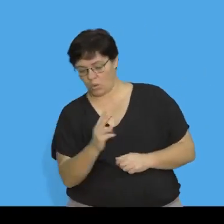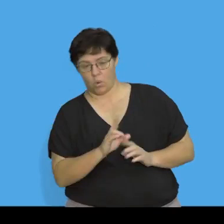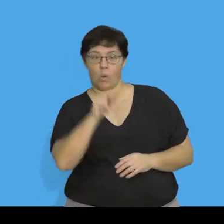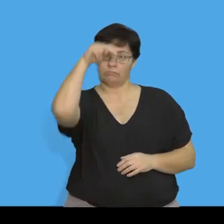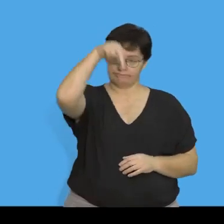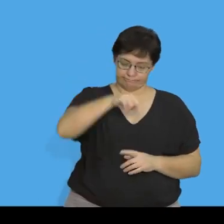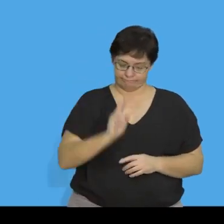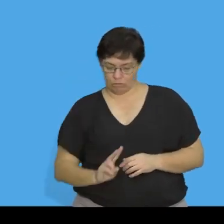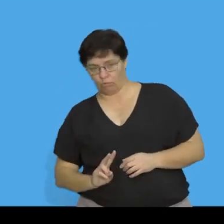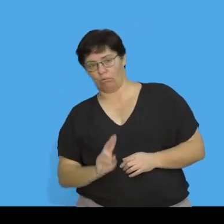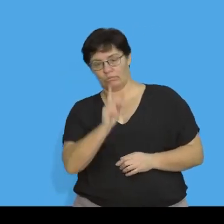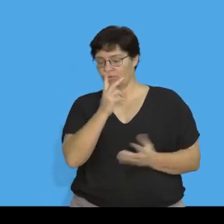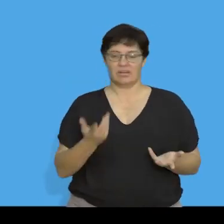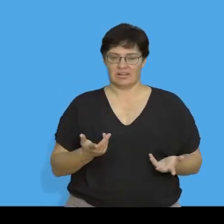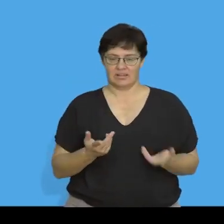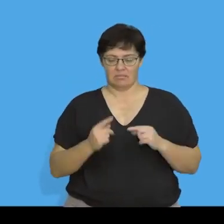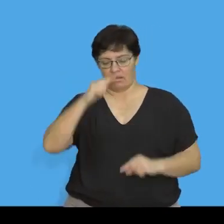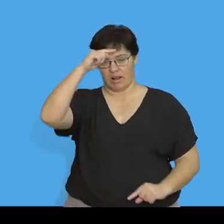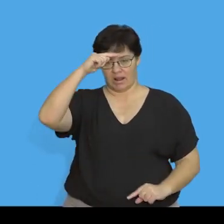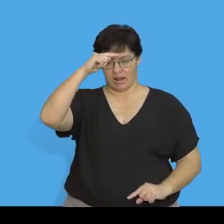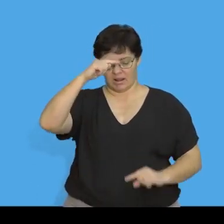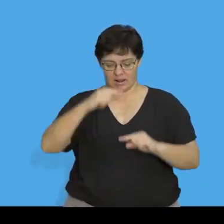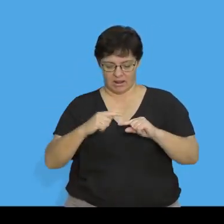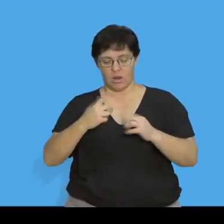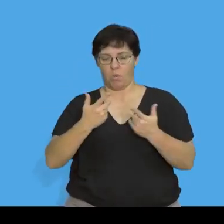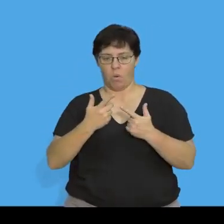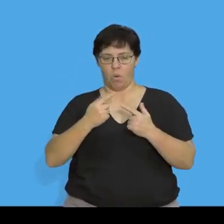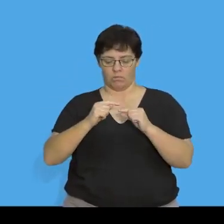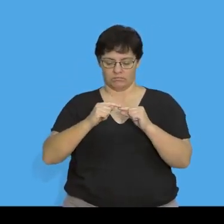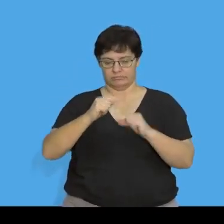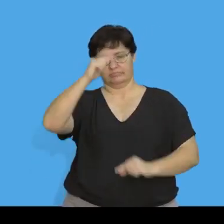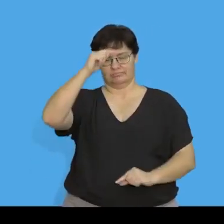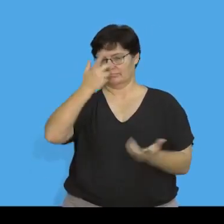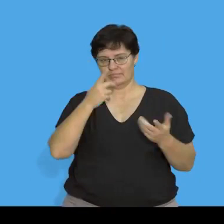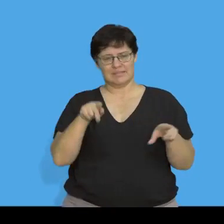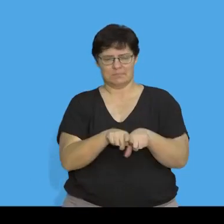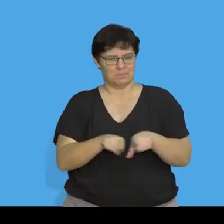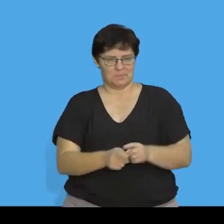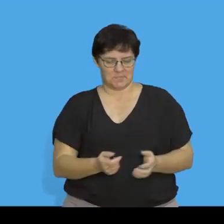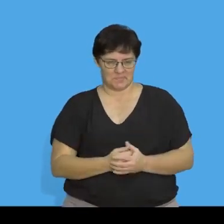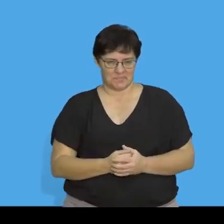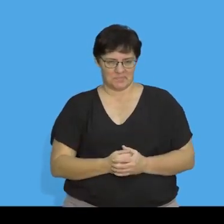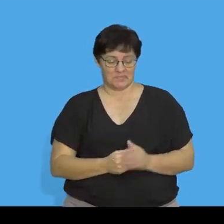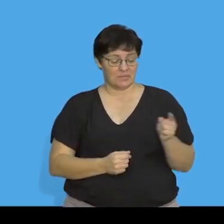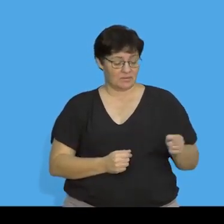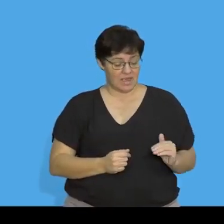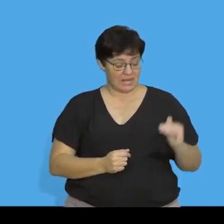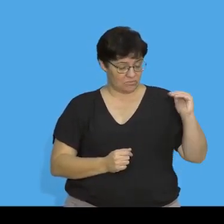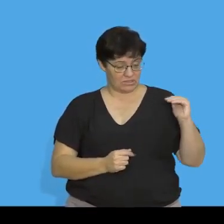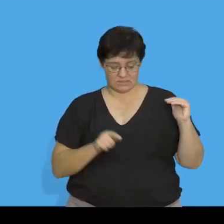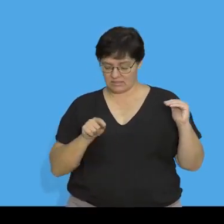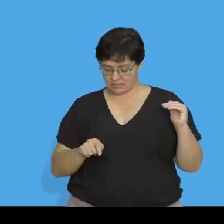in the length, or an increase in the length, the trend is the same. As the one increased, the other